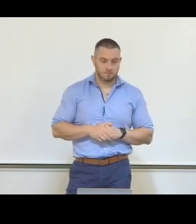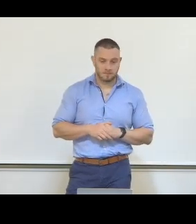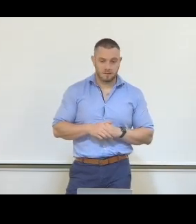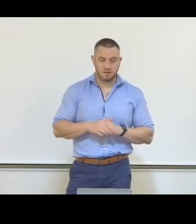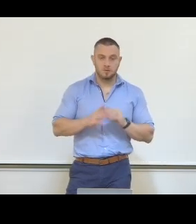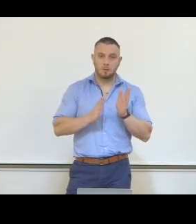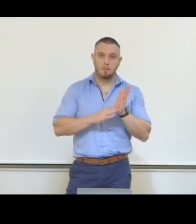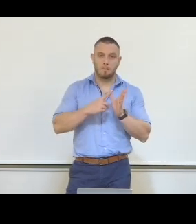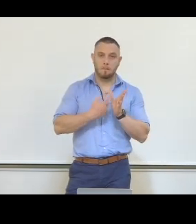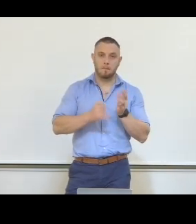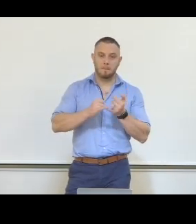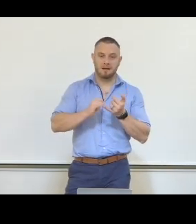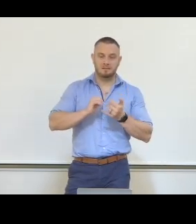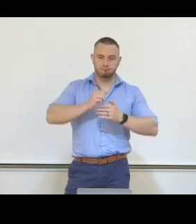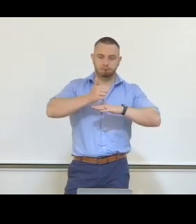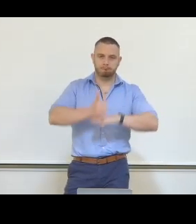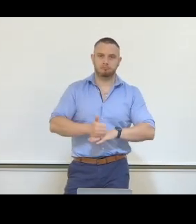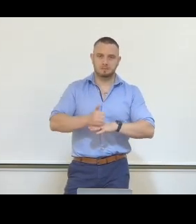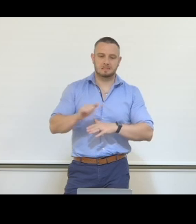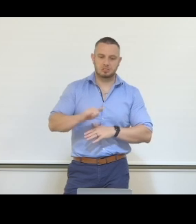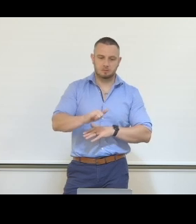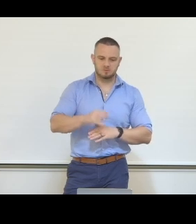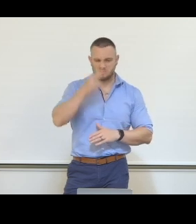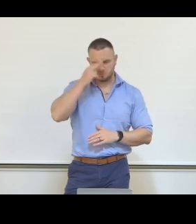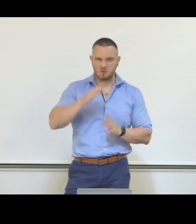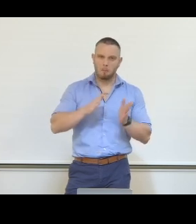Mars landing ship, or we called it the Martian module.